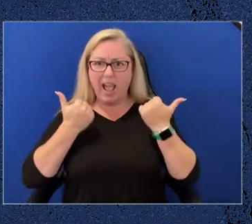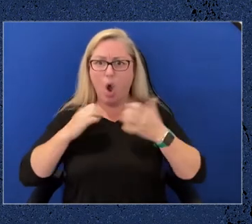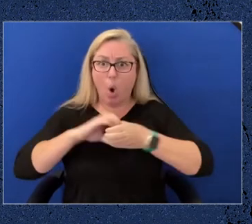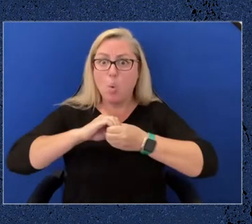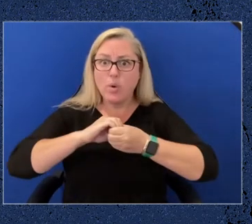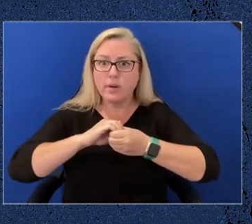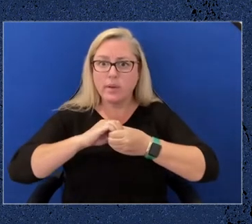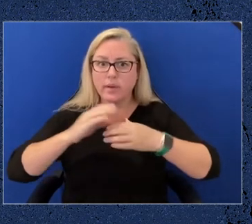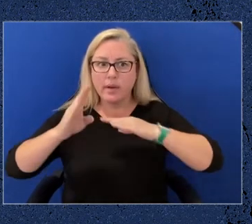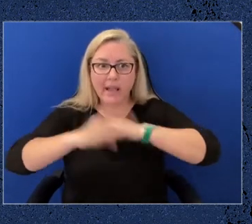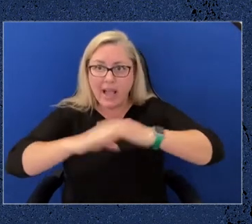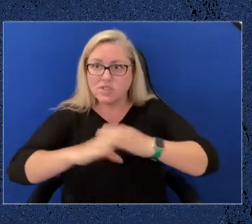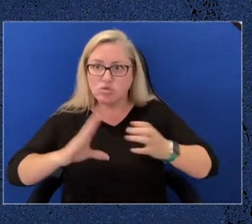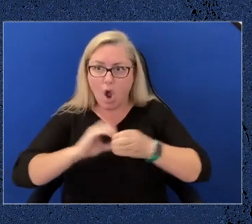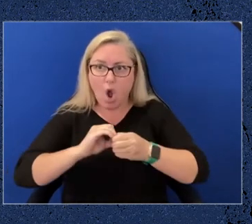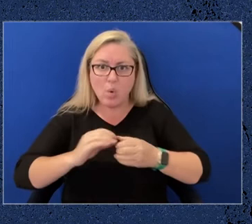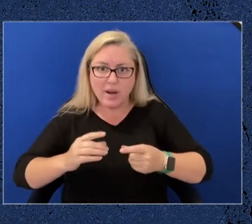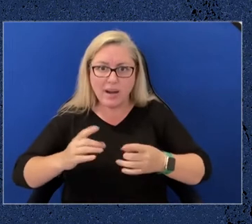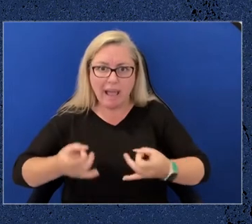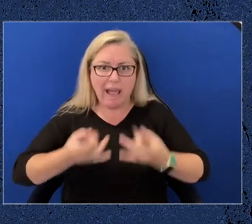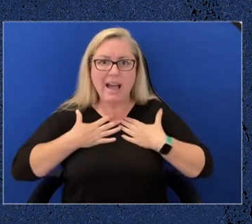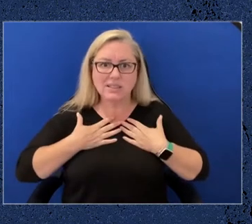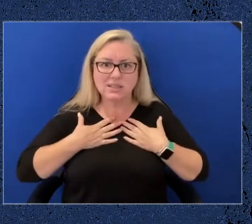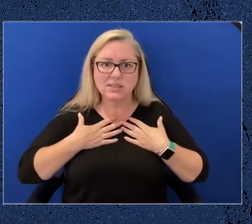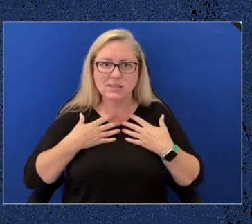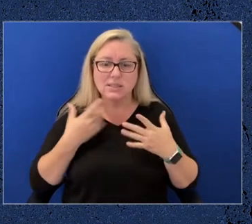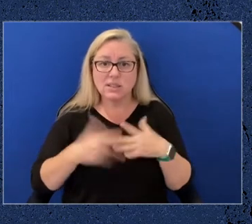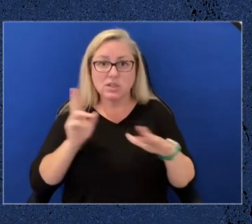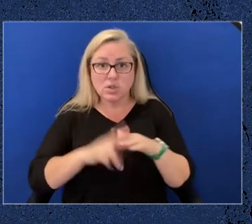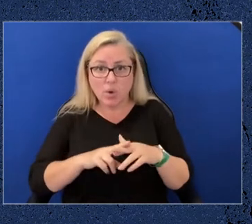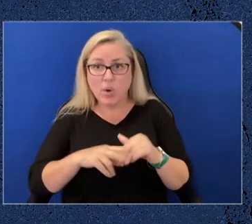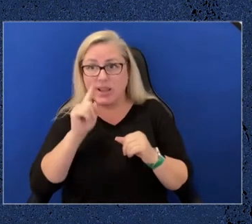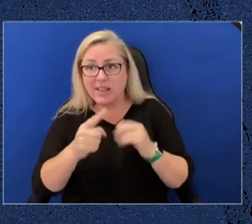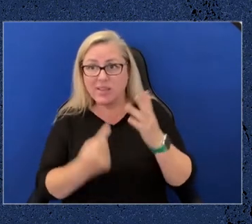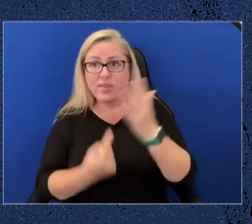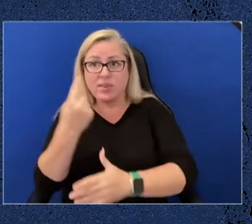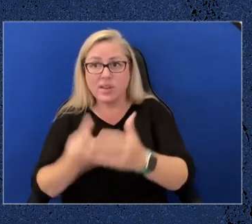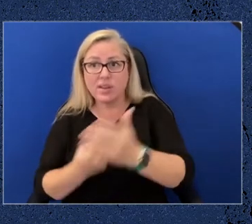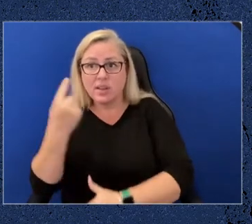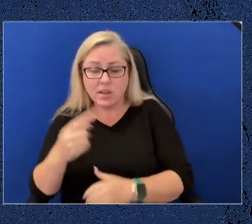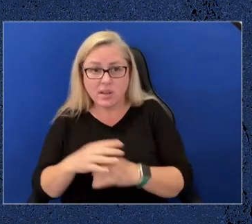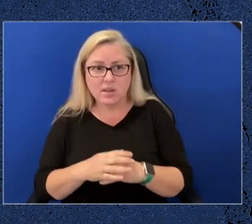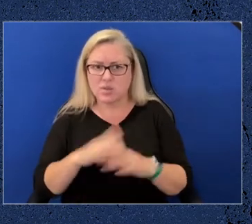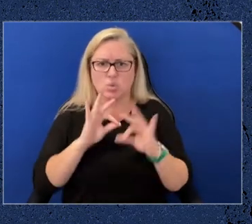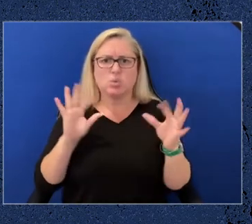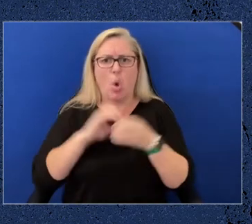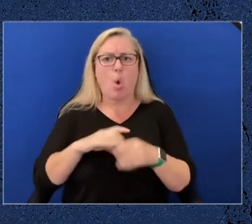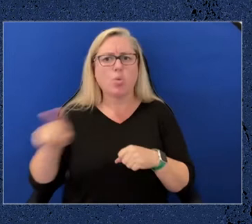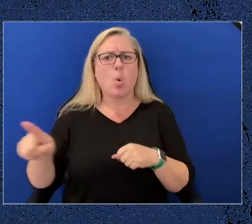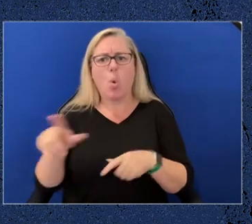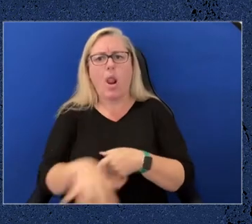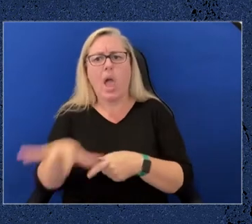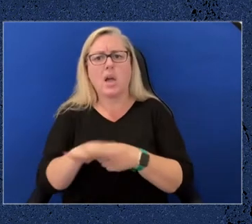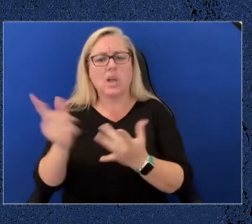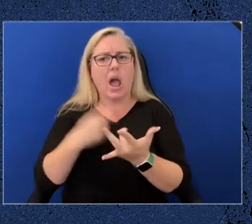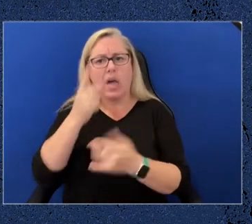owns us. If anything. And we have this obligation. But if we go up like that, the court says, well, you don't own your land, and bang, someone else can do what they want with it. And